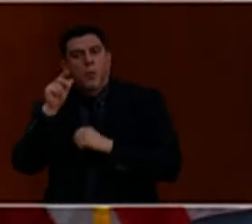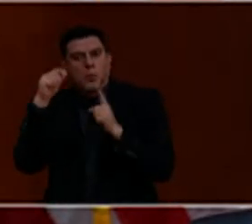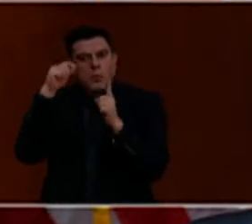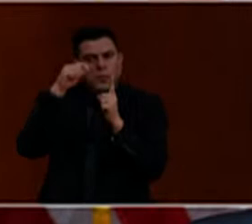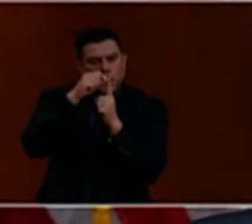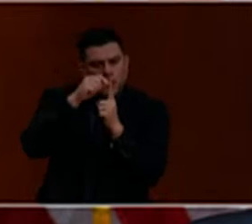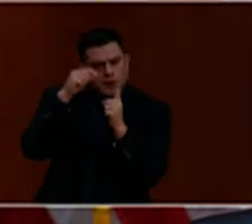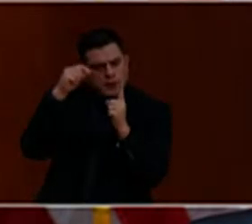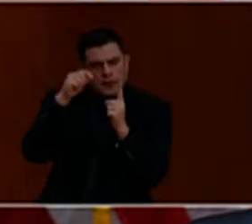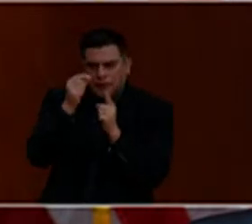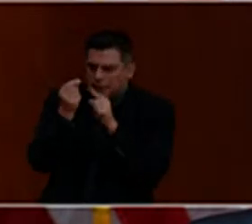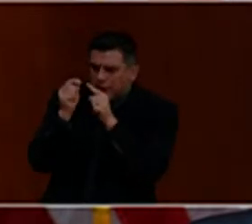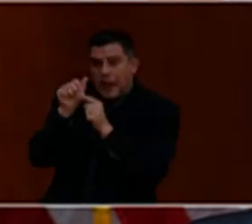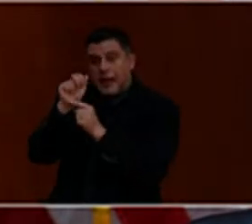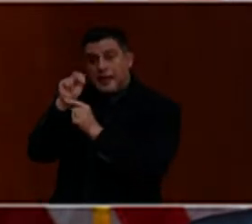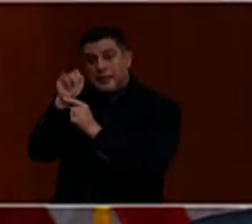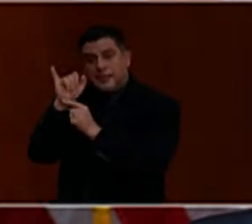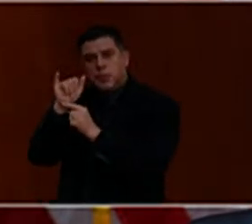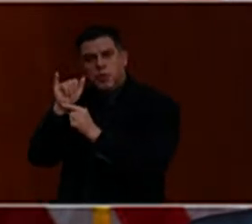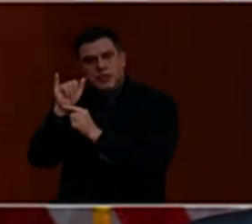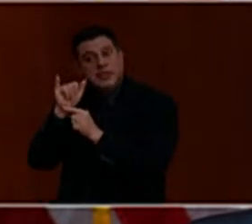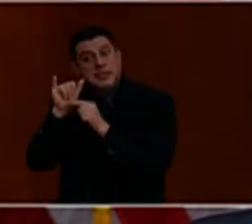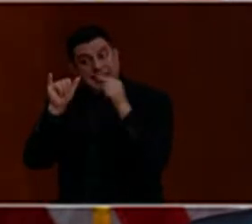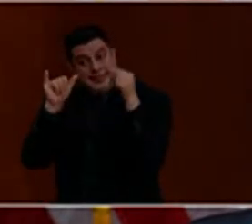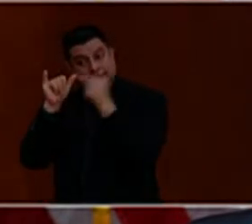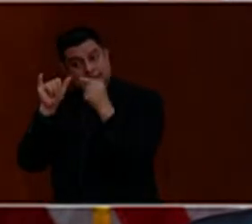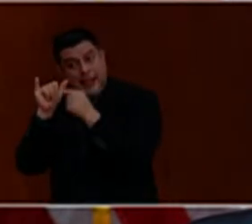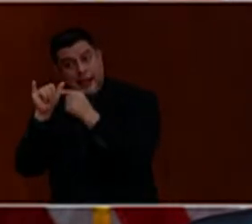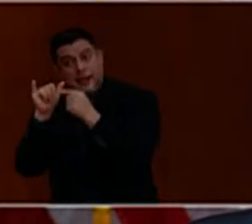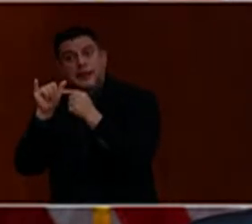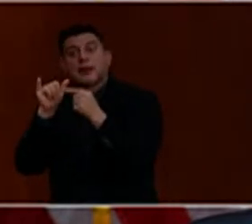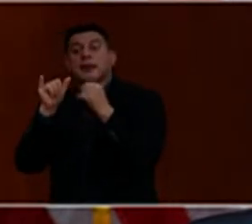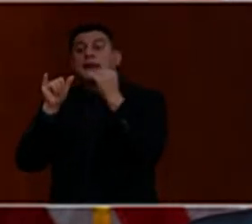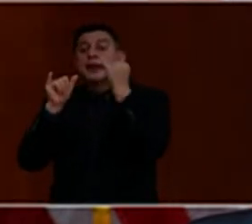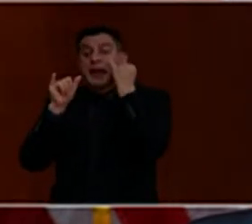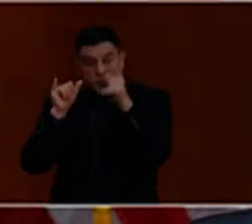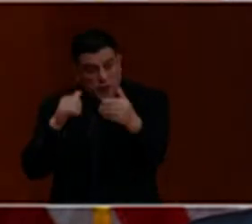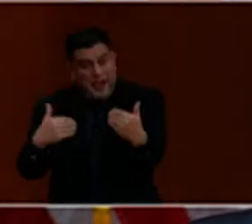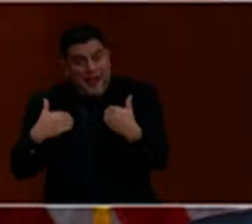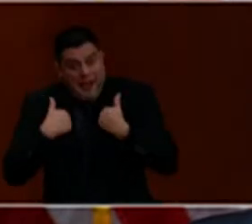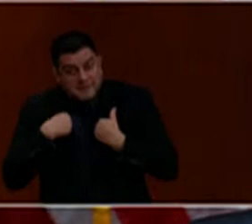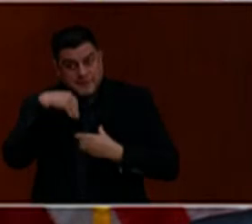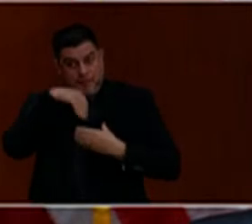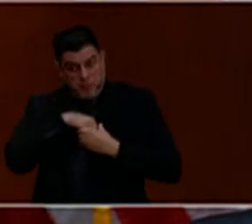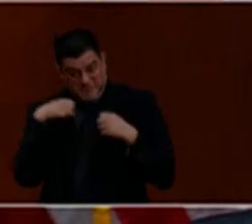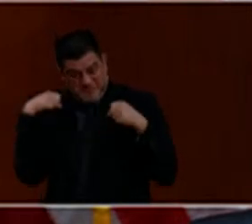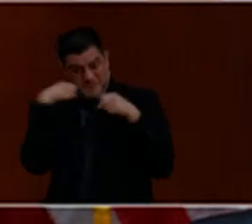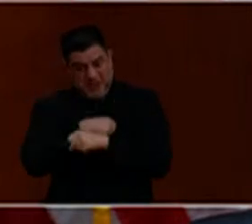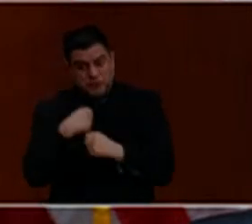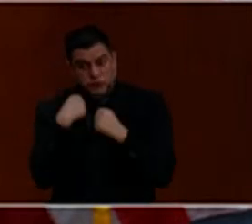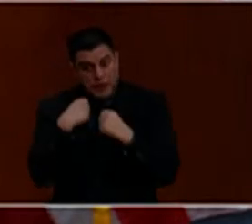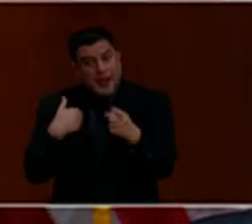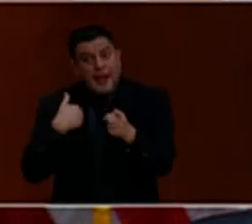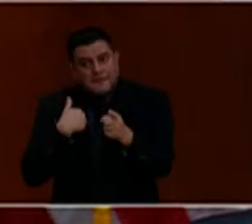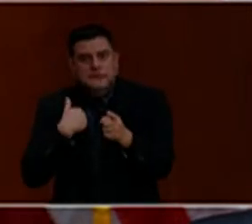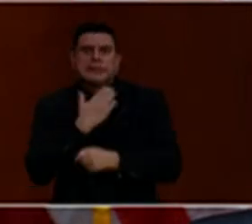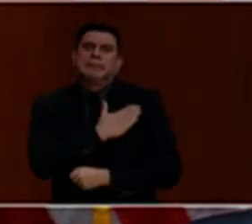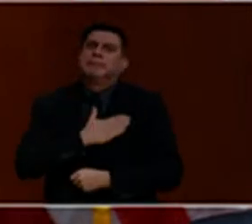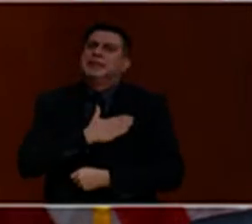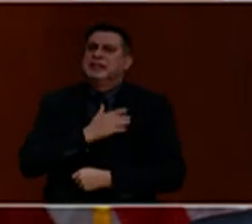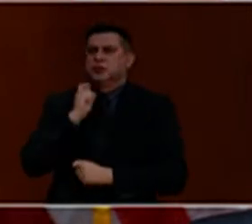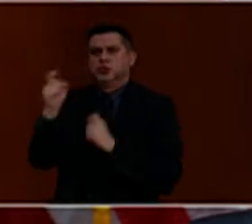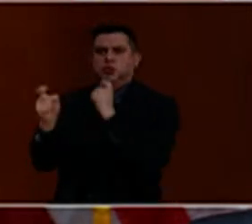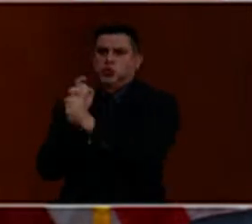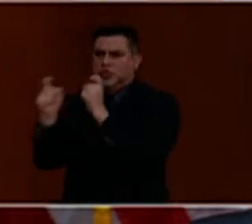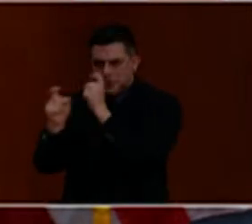be willing and consider to donating, your blood, because it can be used. And so today, I think we'll be able to show why